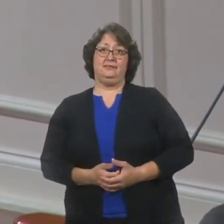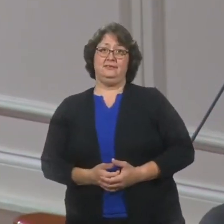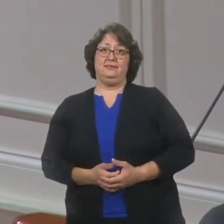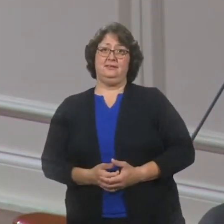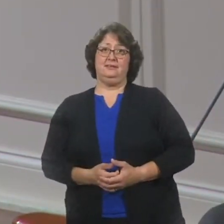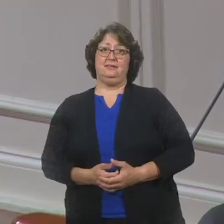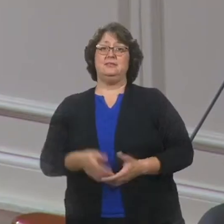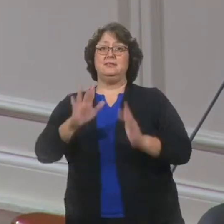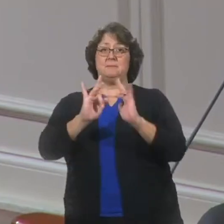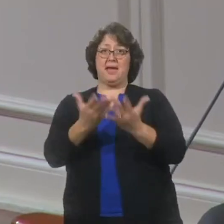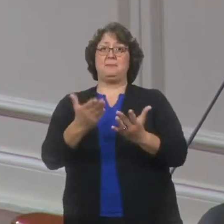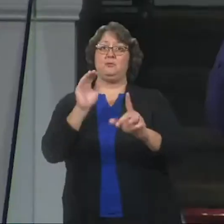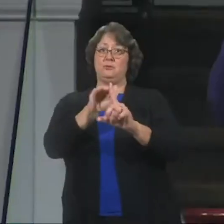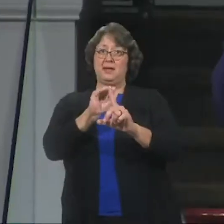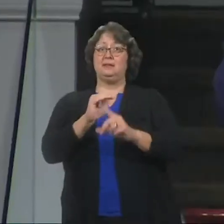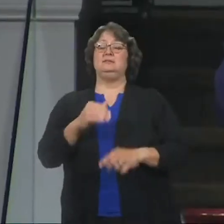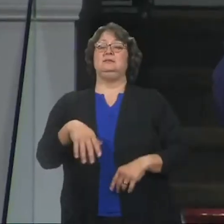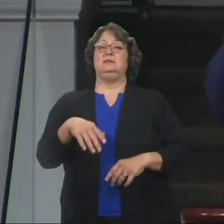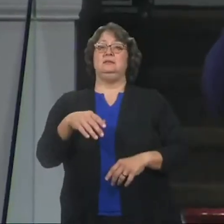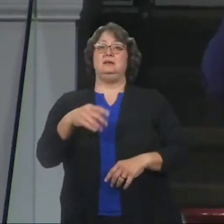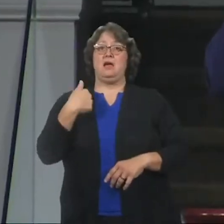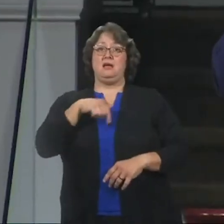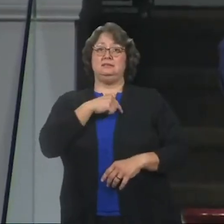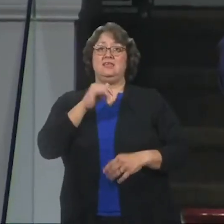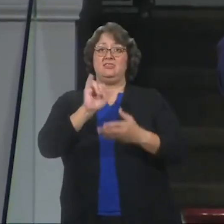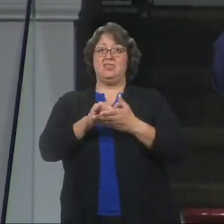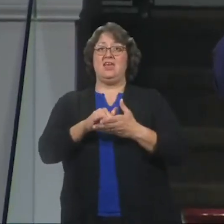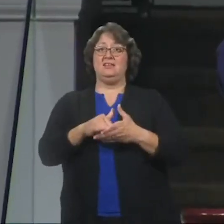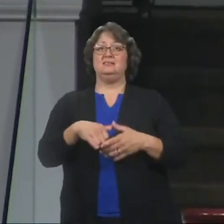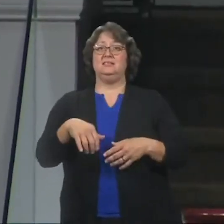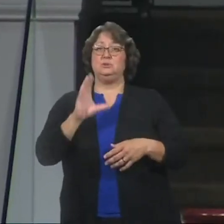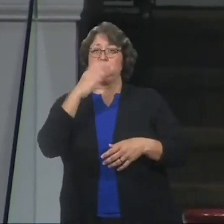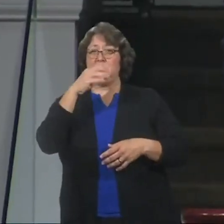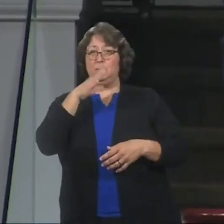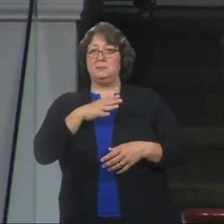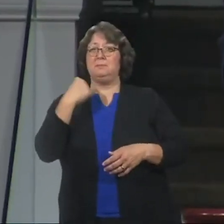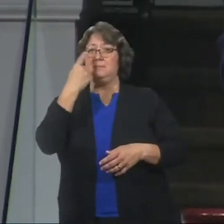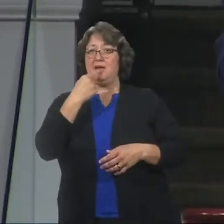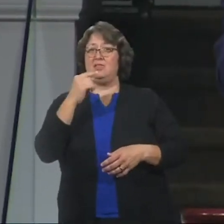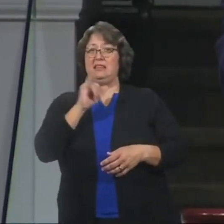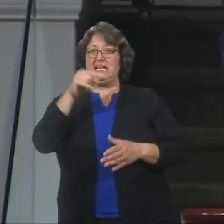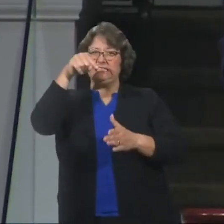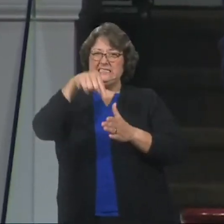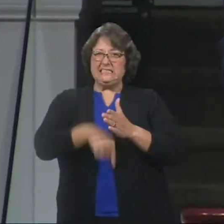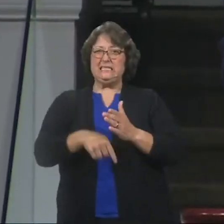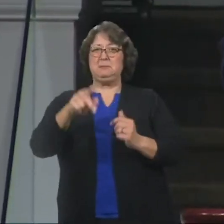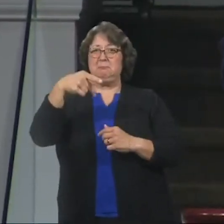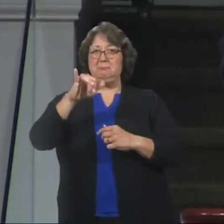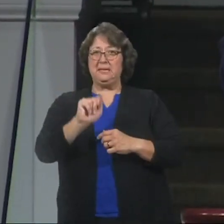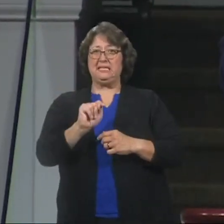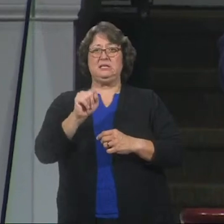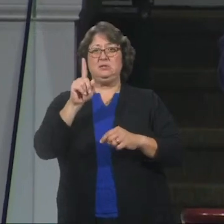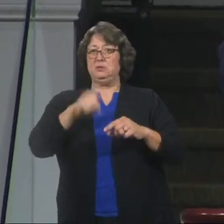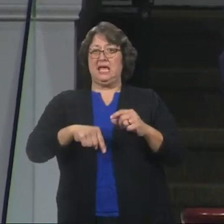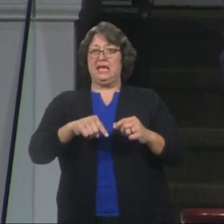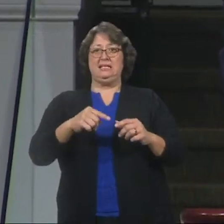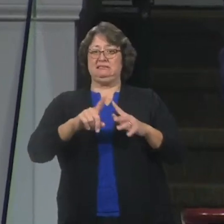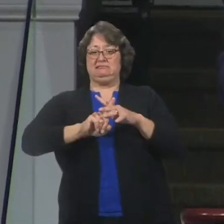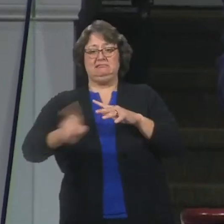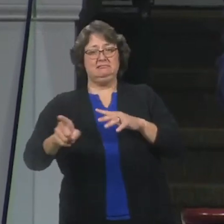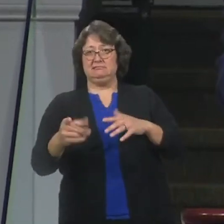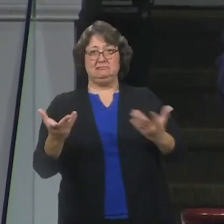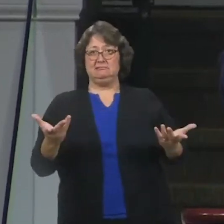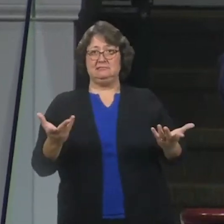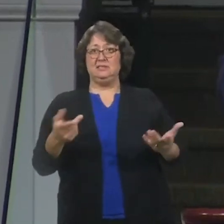And the Bible reminds us the mouth of a strange woman is like a deep pit. You can't get out of it. You're going to have a